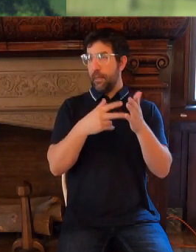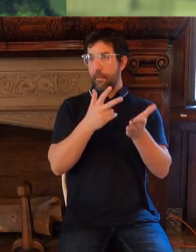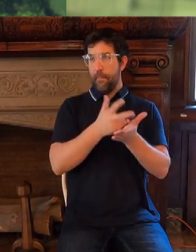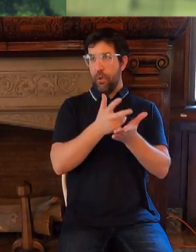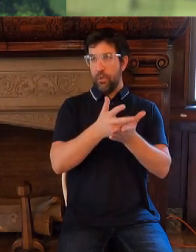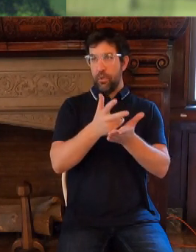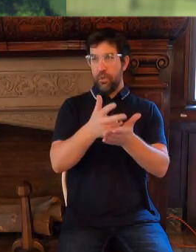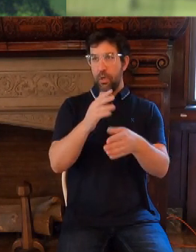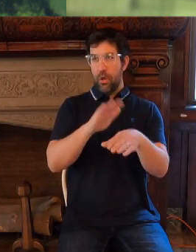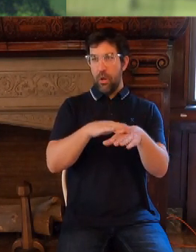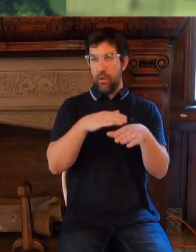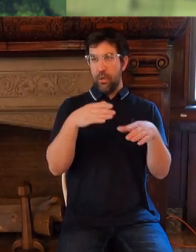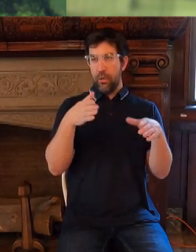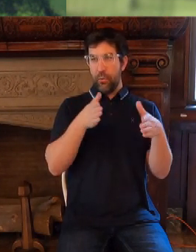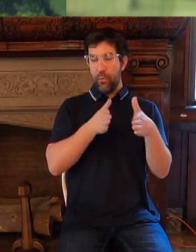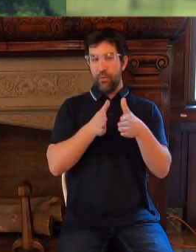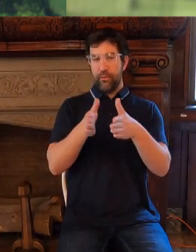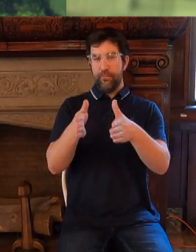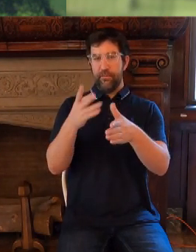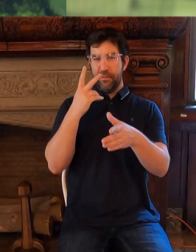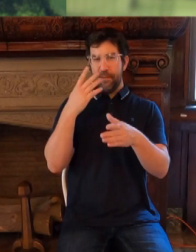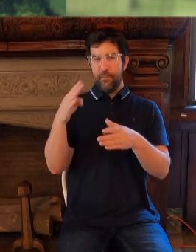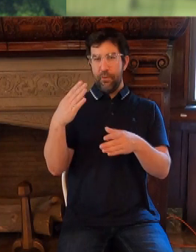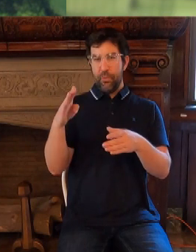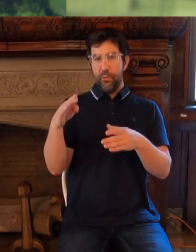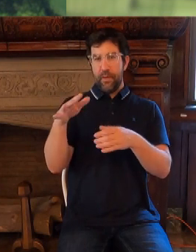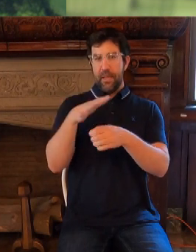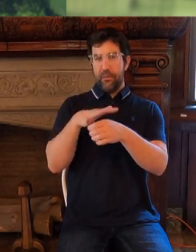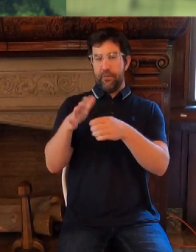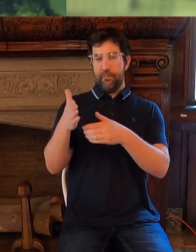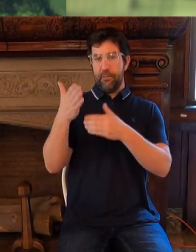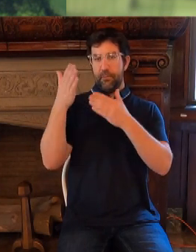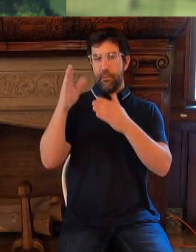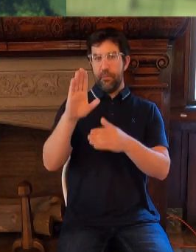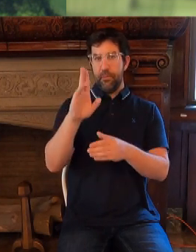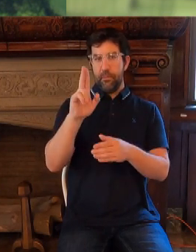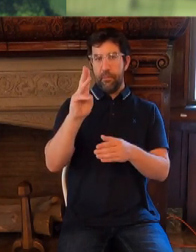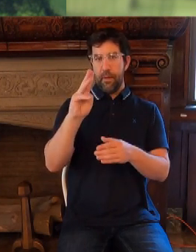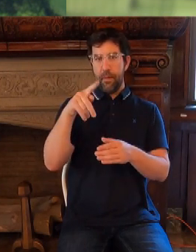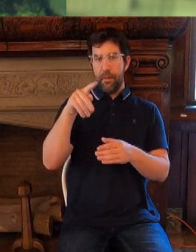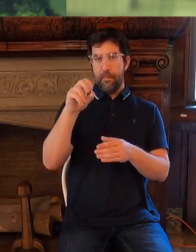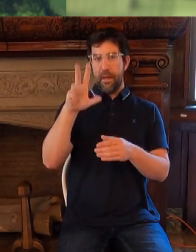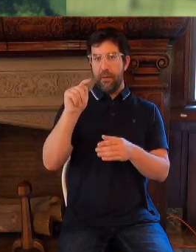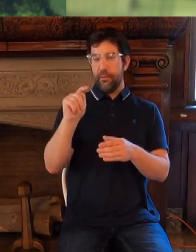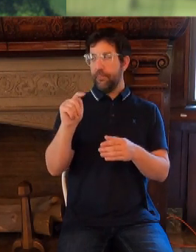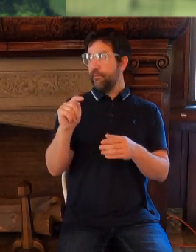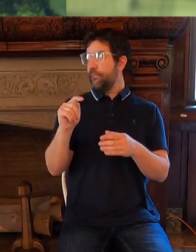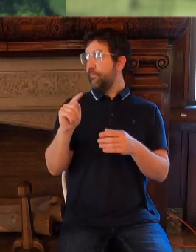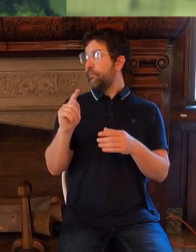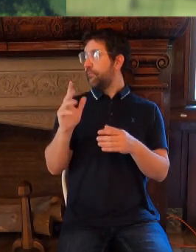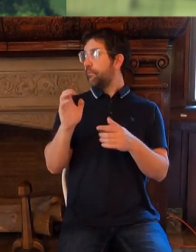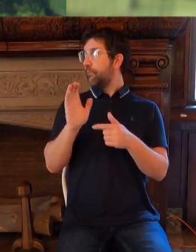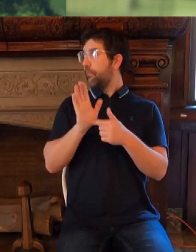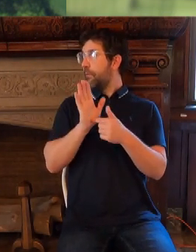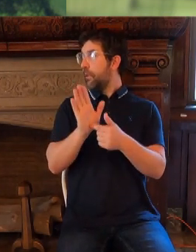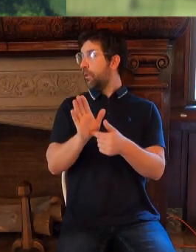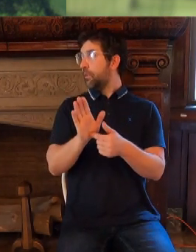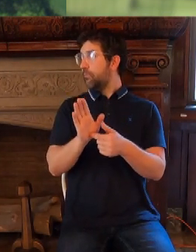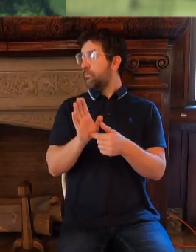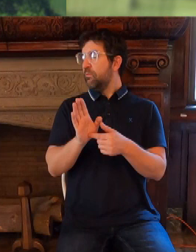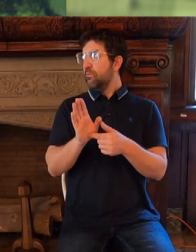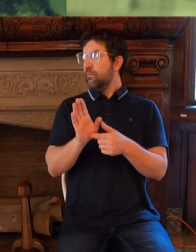the corridor. And then as you can see, the blue areas are our proposed bump outs. I want to point out